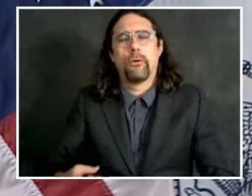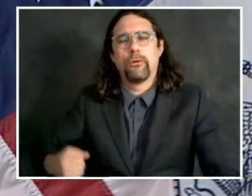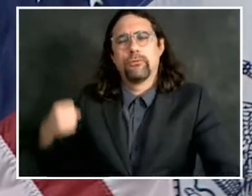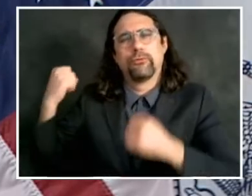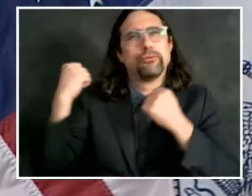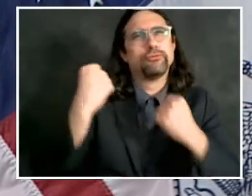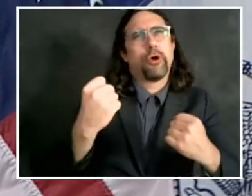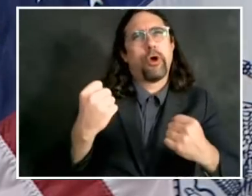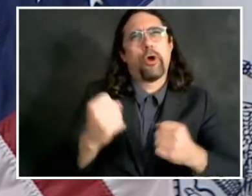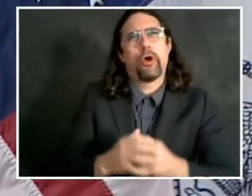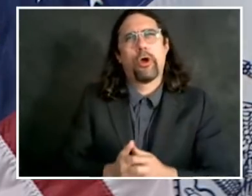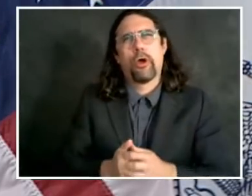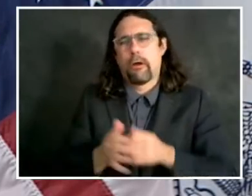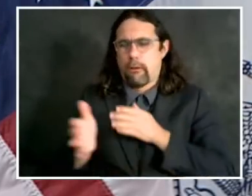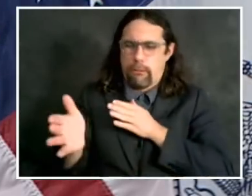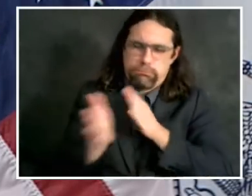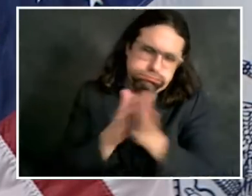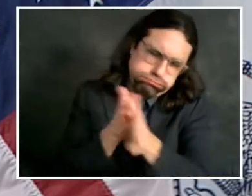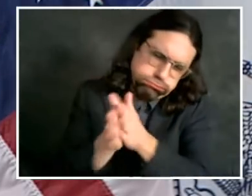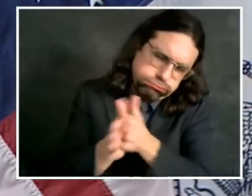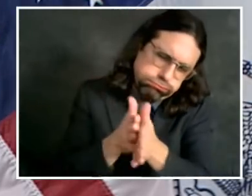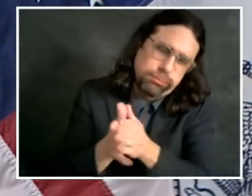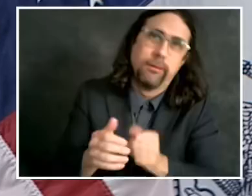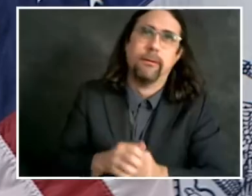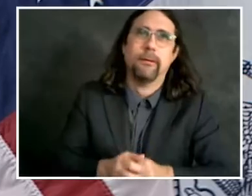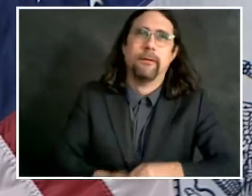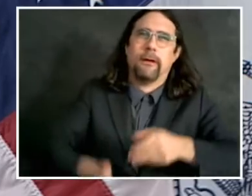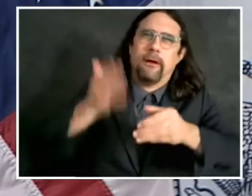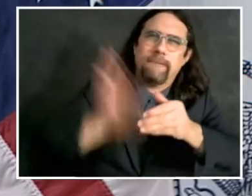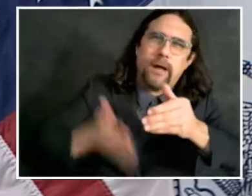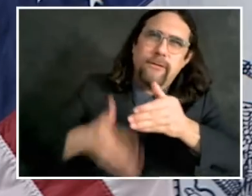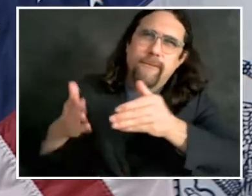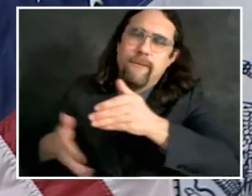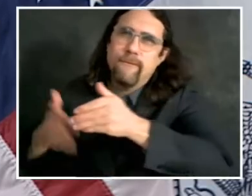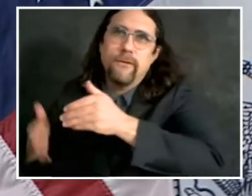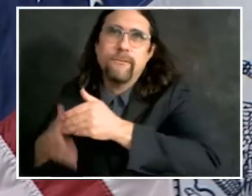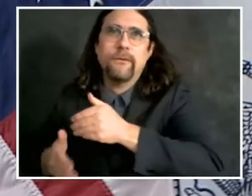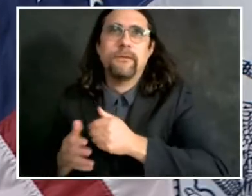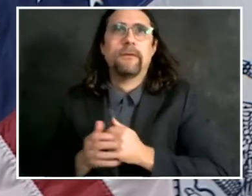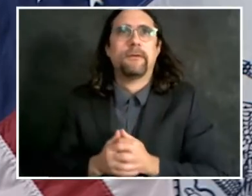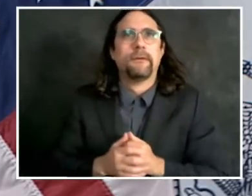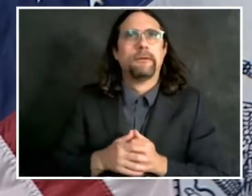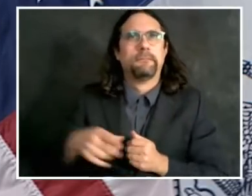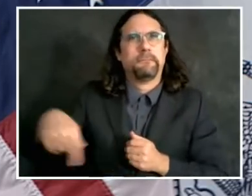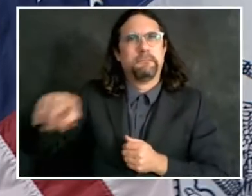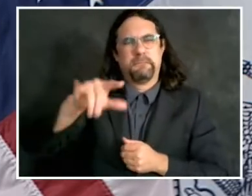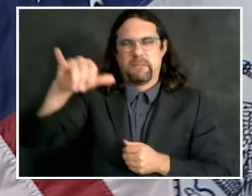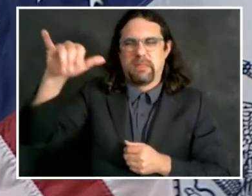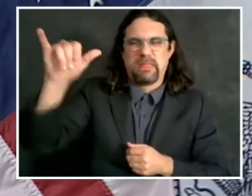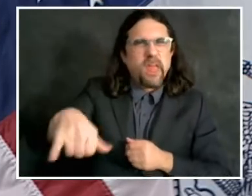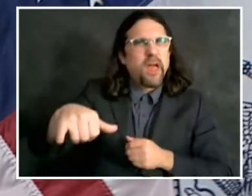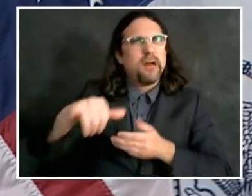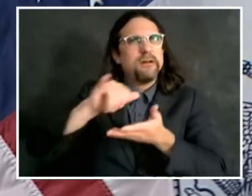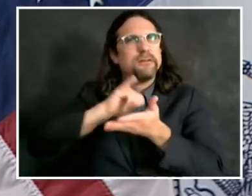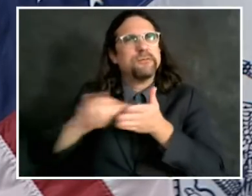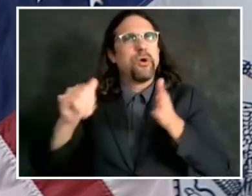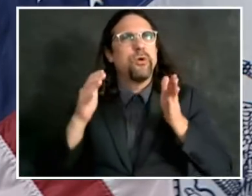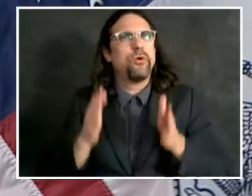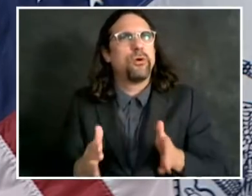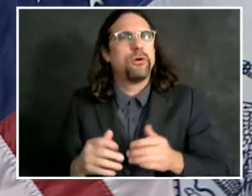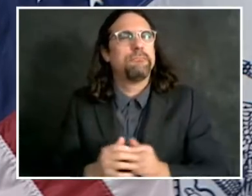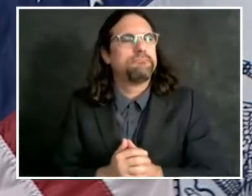That's who New Yorkers are. It doesn't matter where you come from, how much money there is in your bank account. It's something we all have in common.